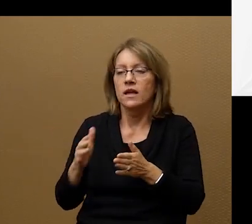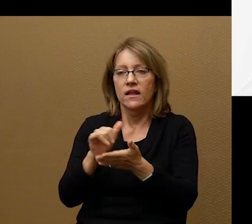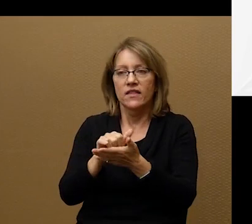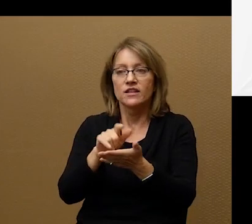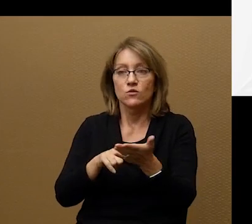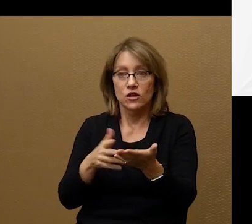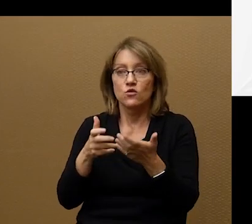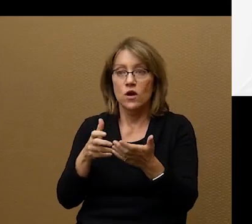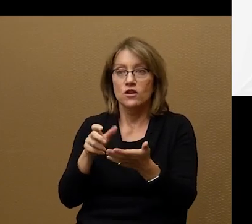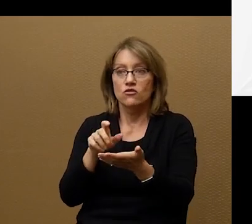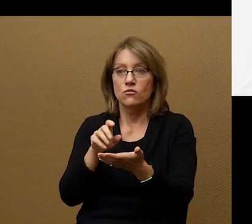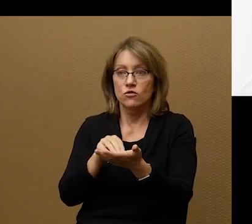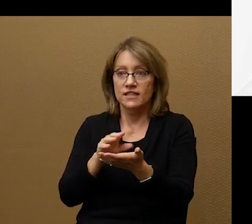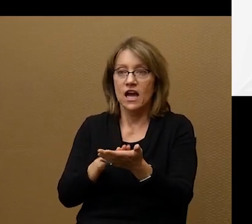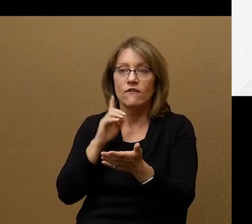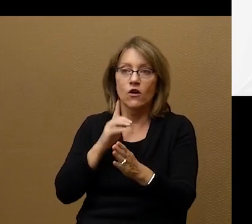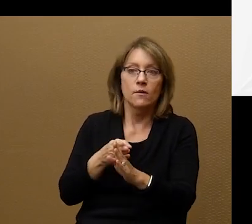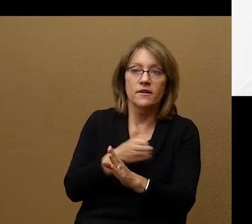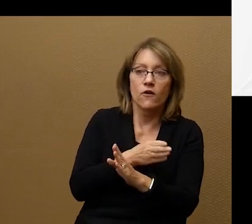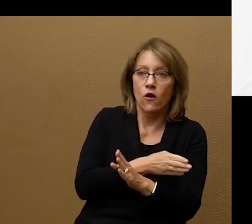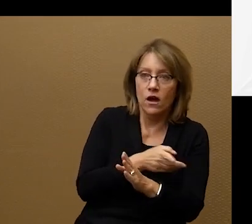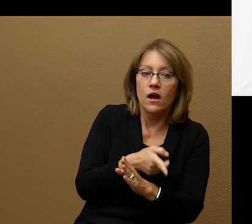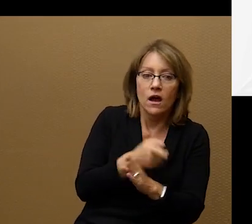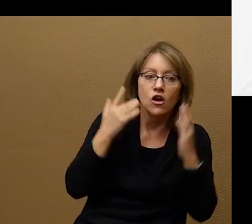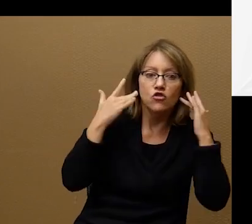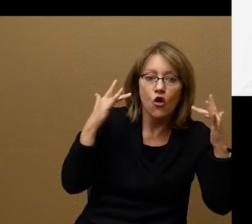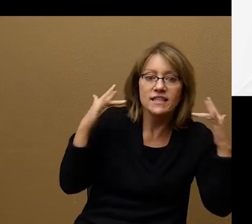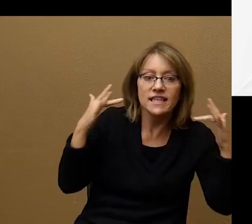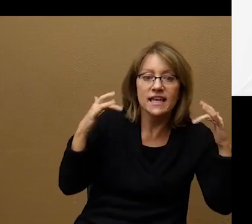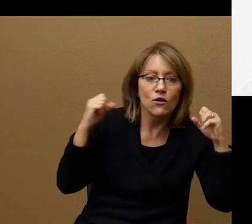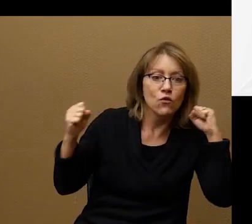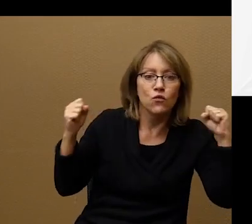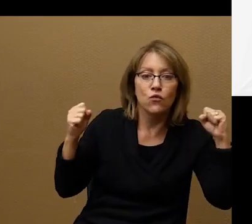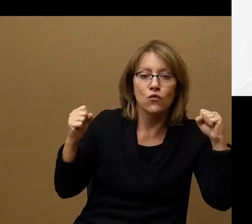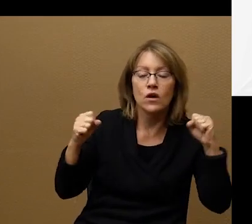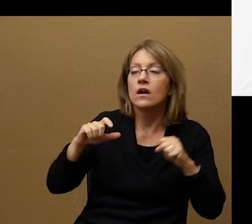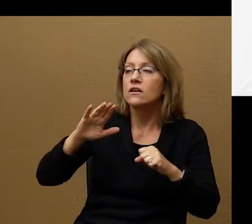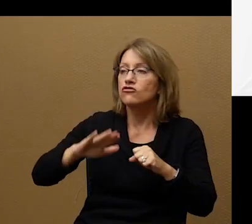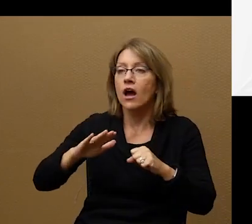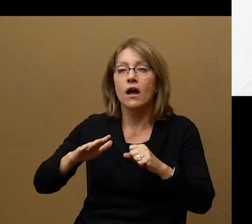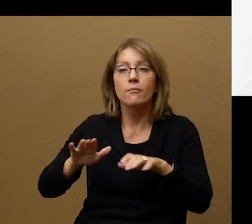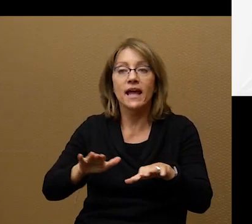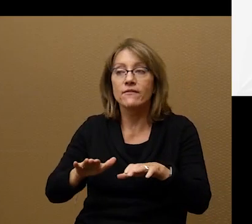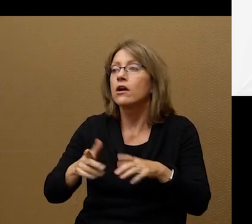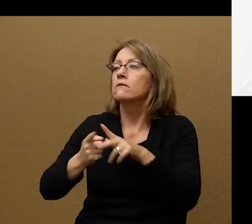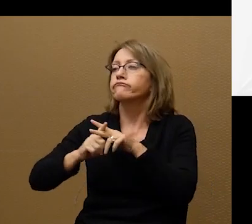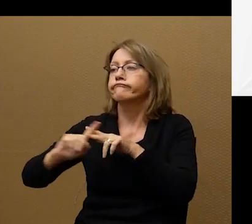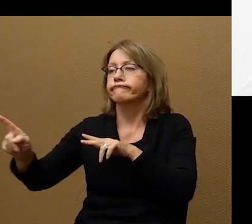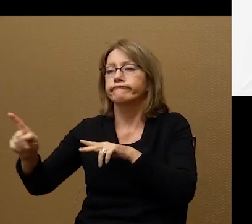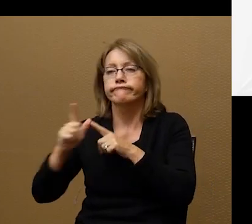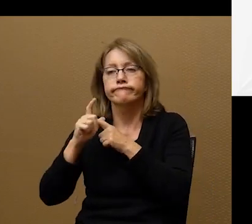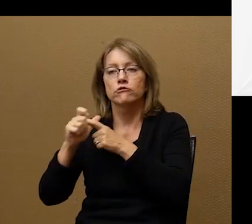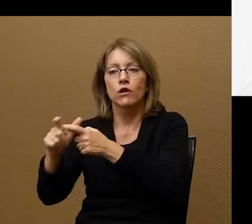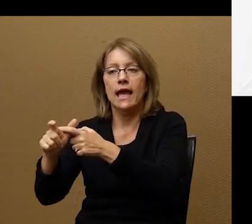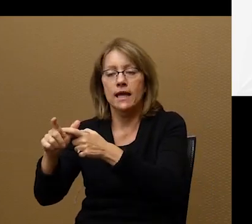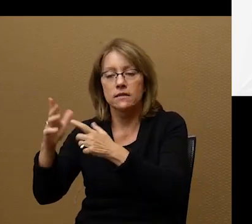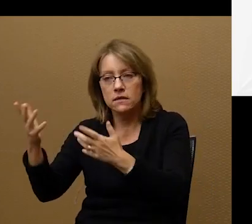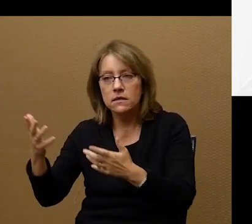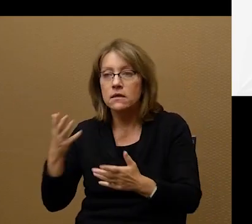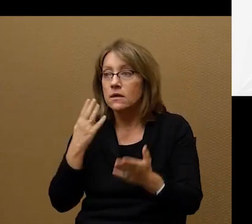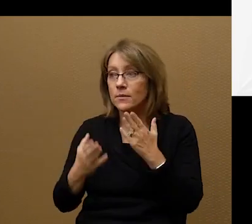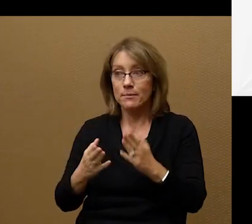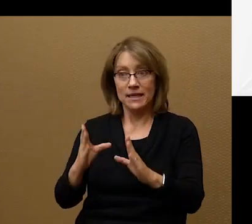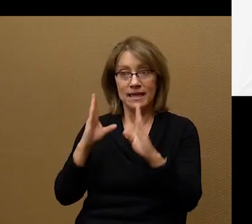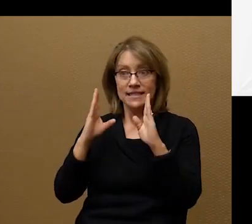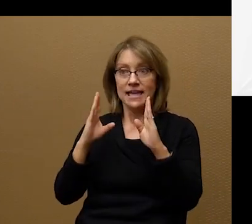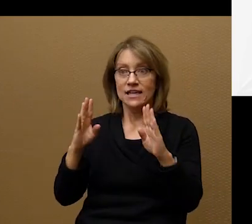down for the antecedent. It was noisy, it was loud, the child ran. It might be attention, but it